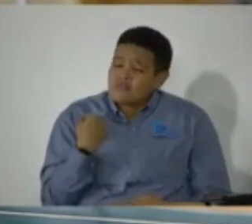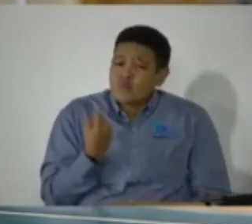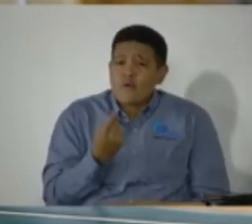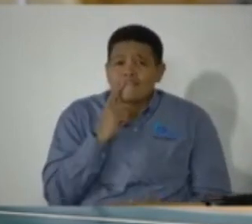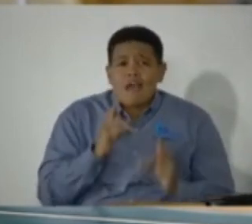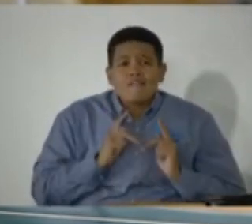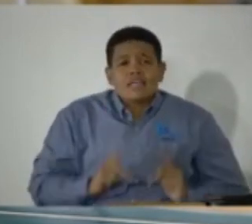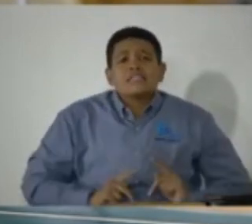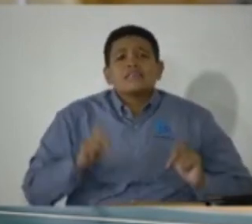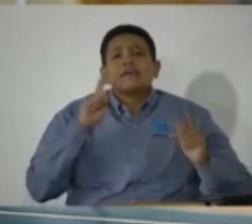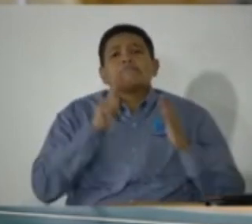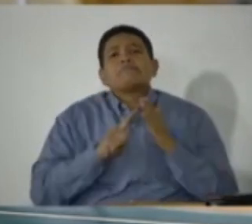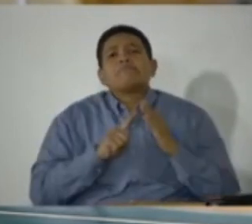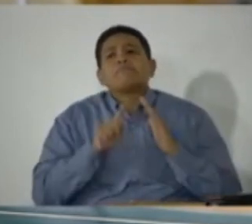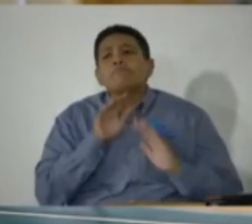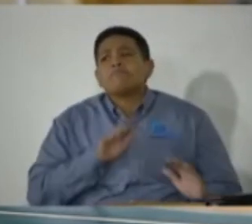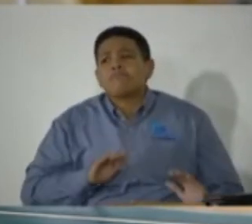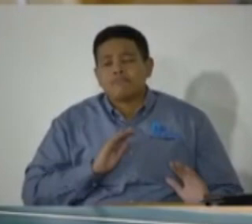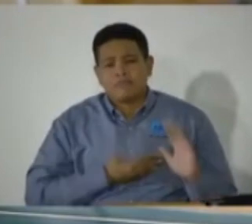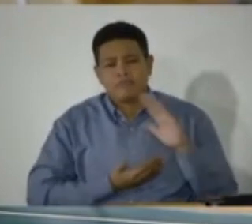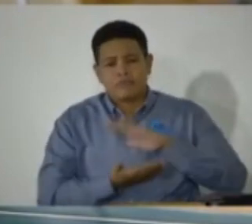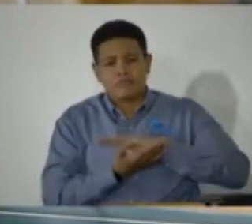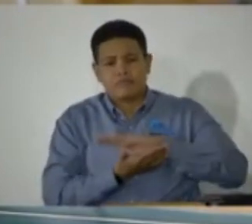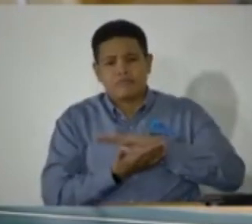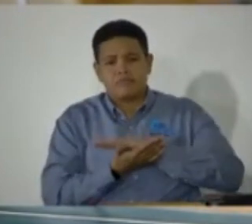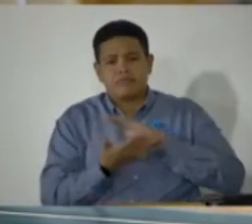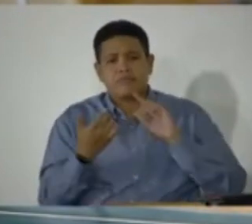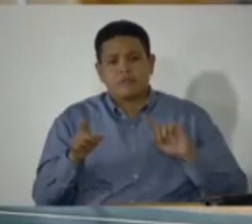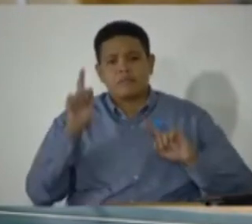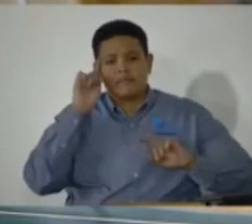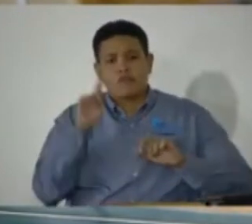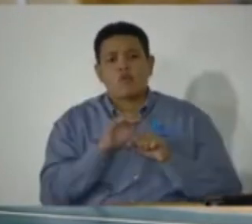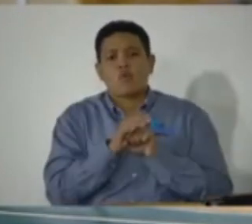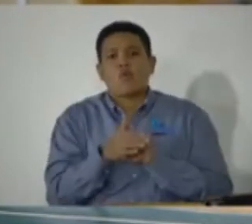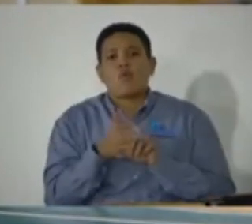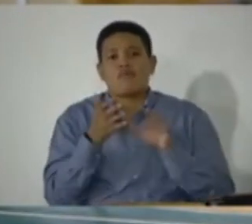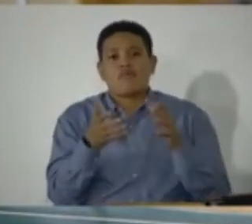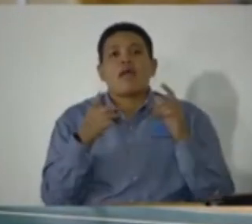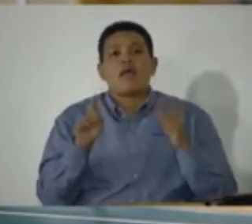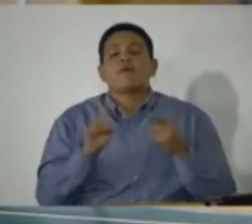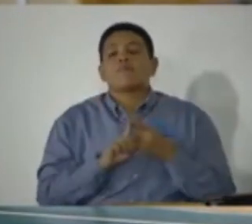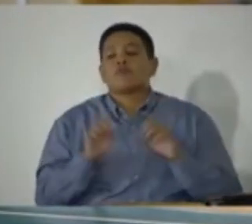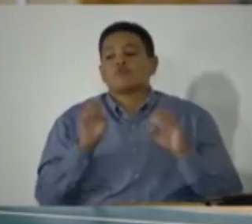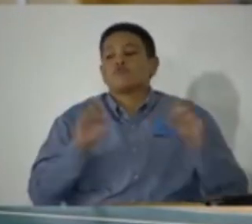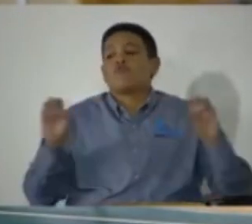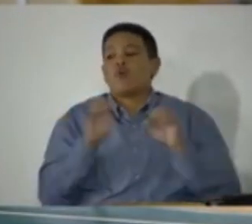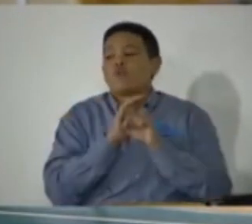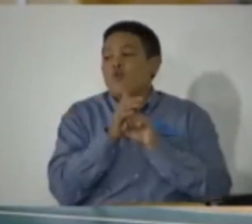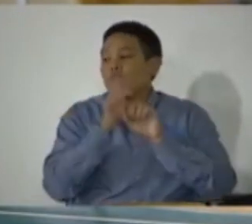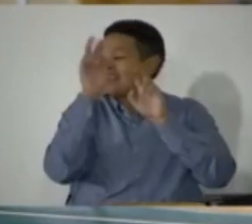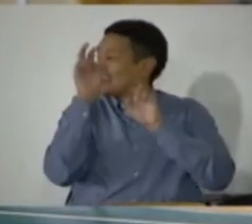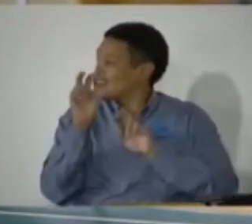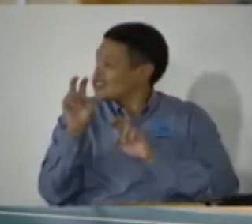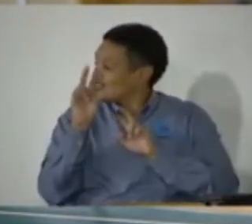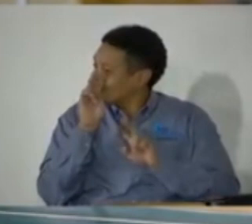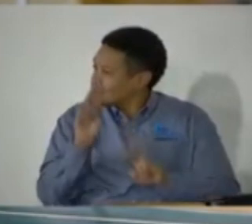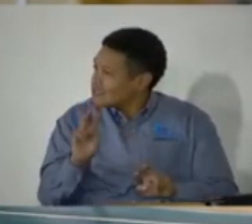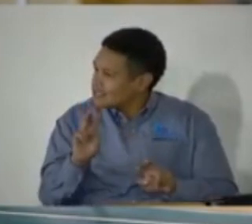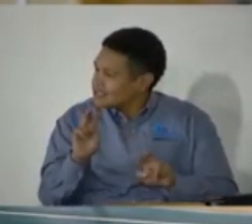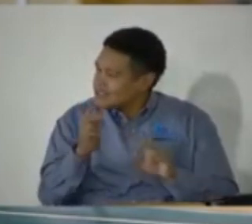physical re-inspection of our schools for COVID as well as non-COVID issues.